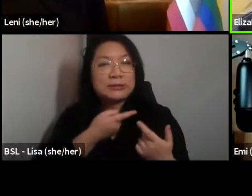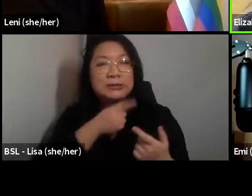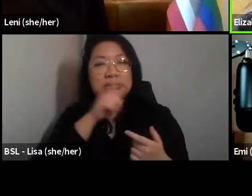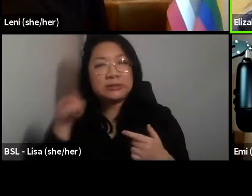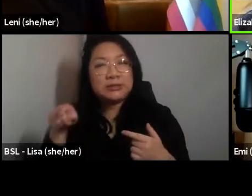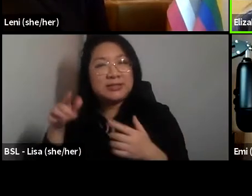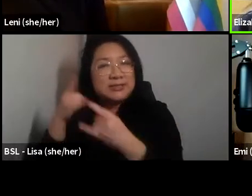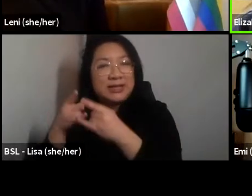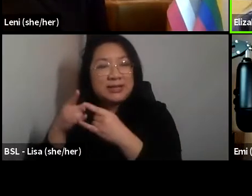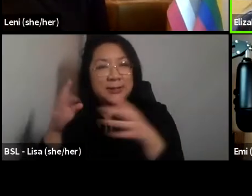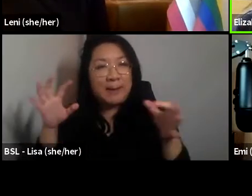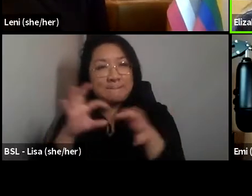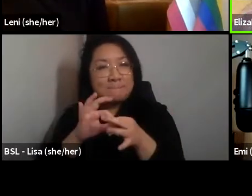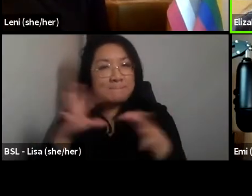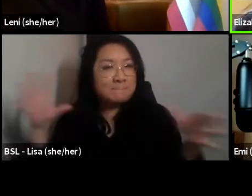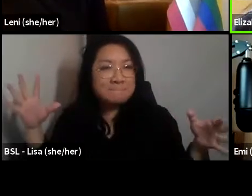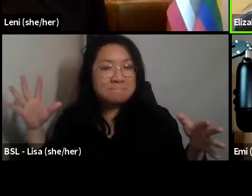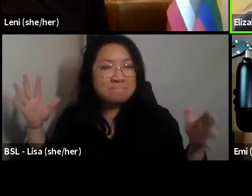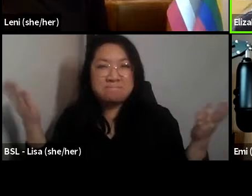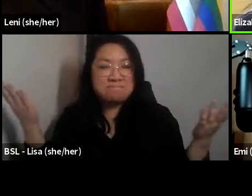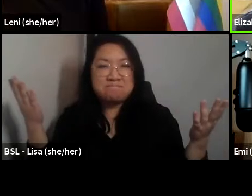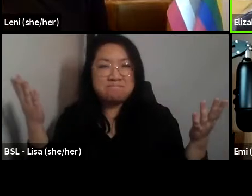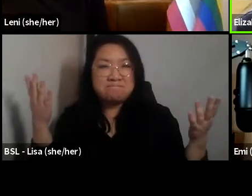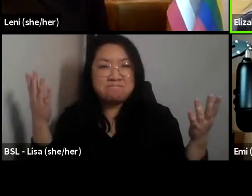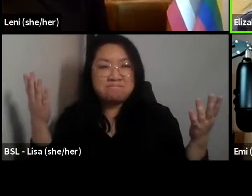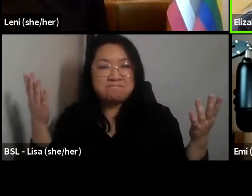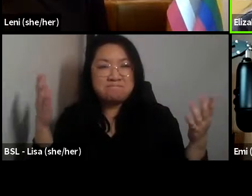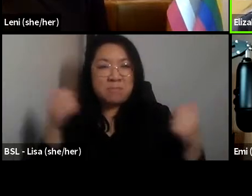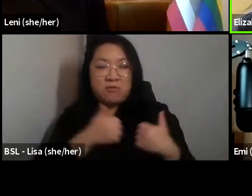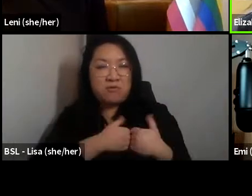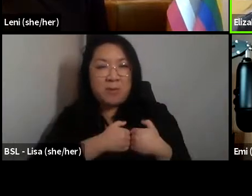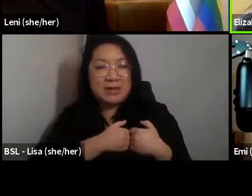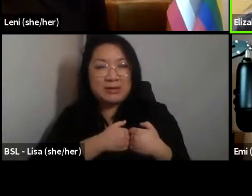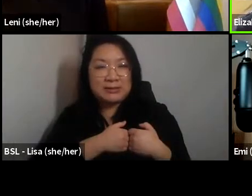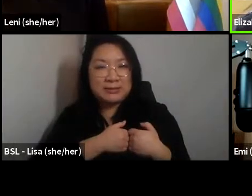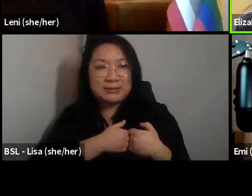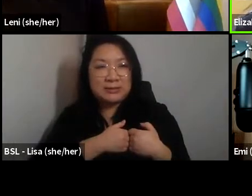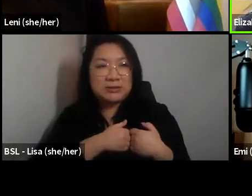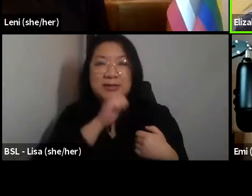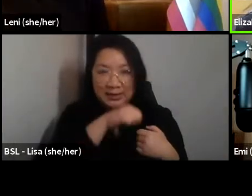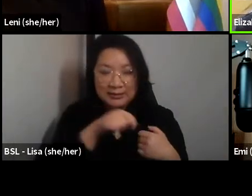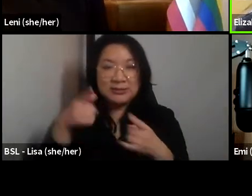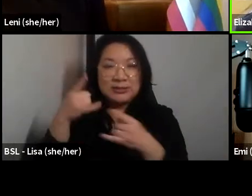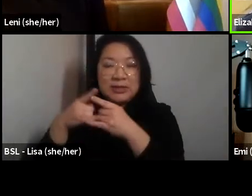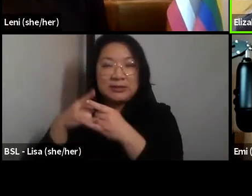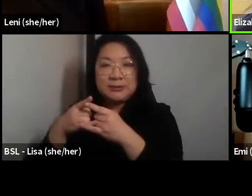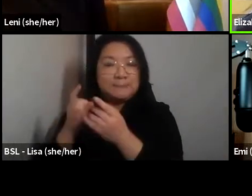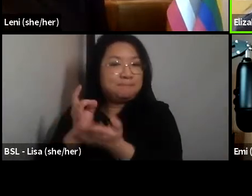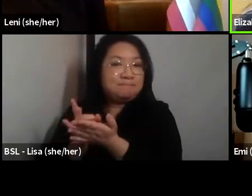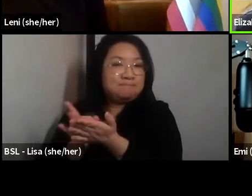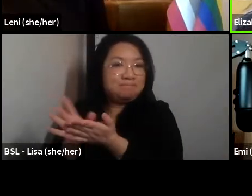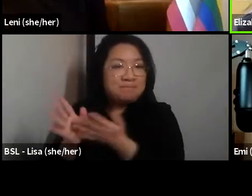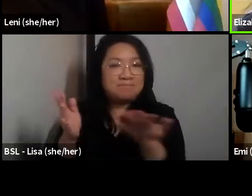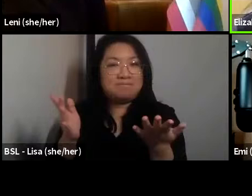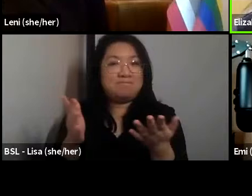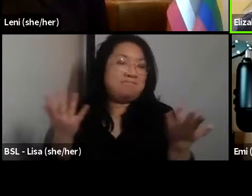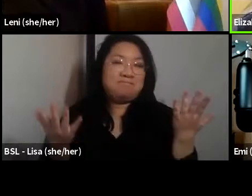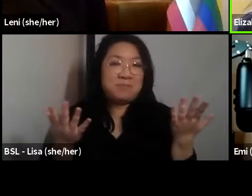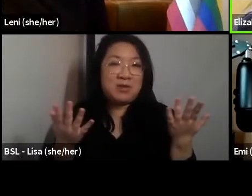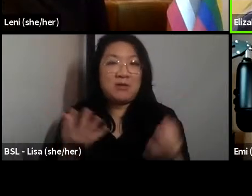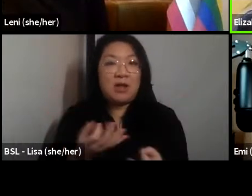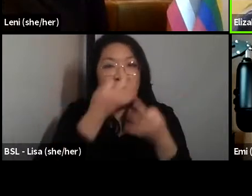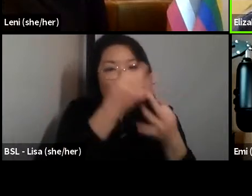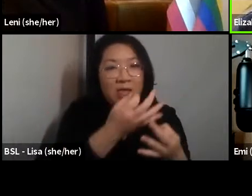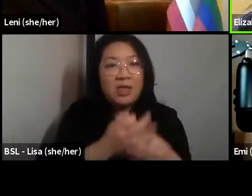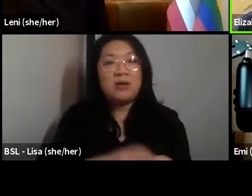It's just, it's got nothing to do with romance. It's got nothing to do with being in love with someone or fancying